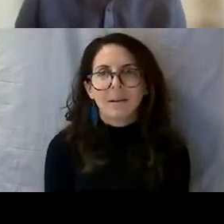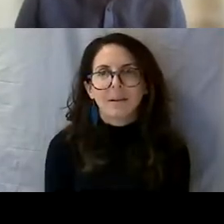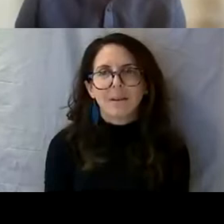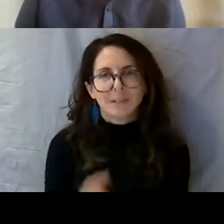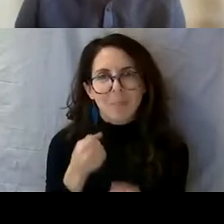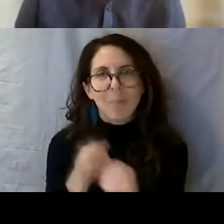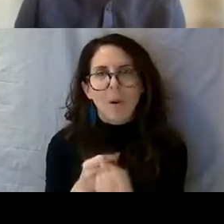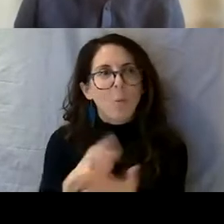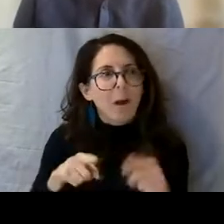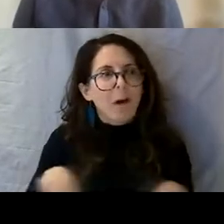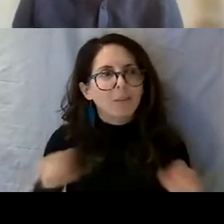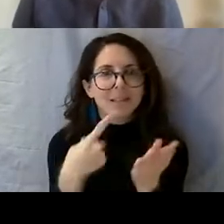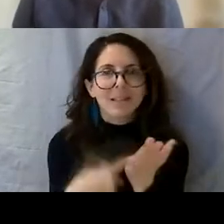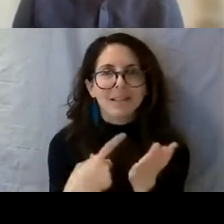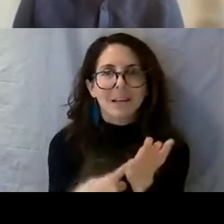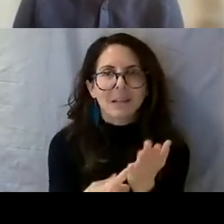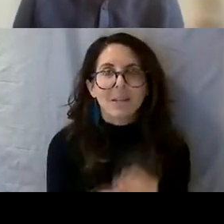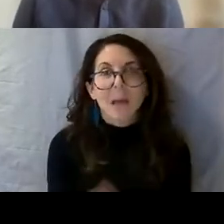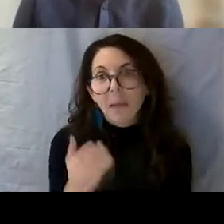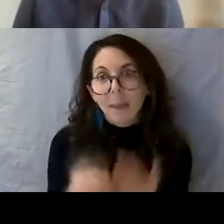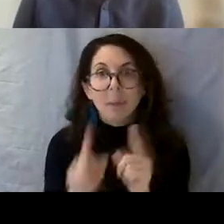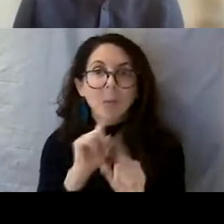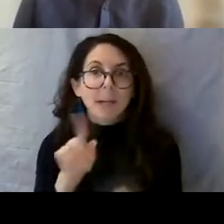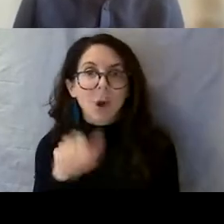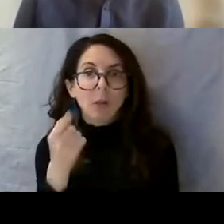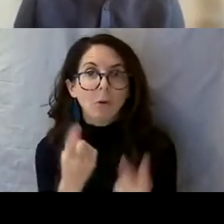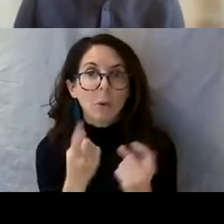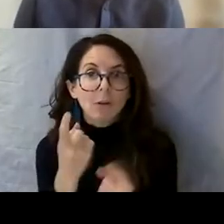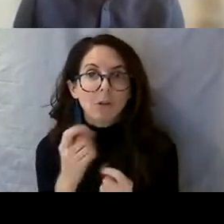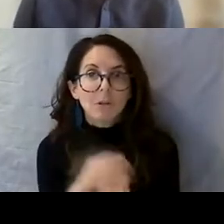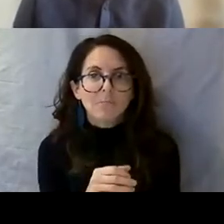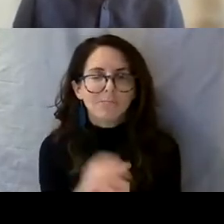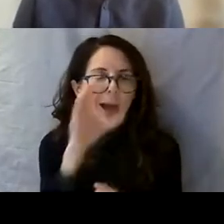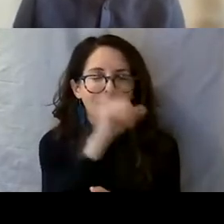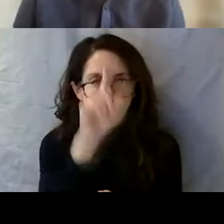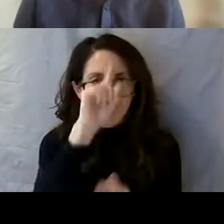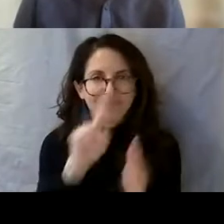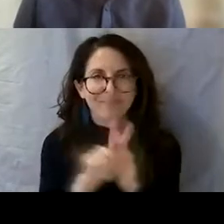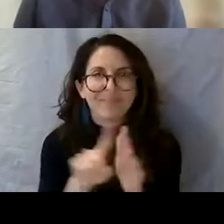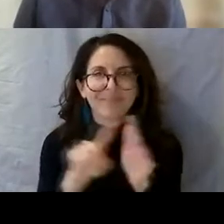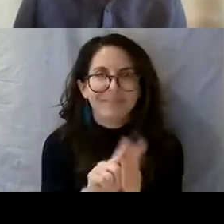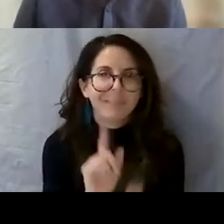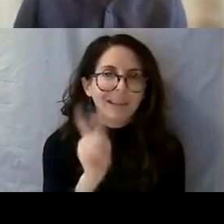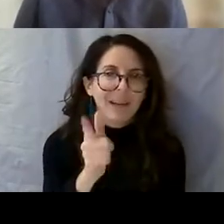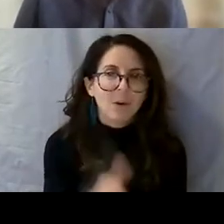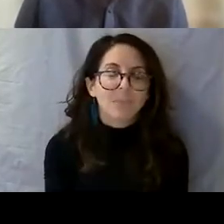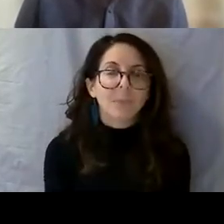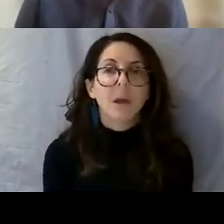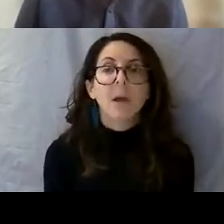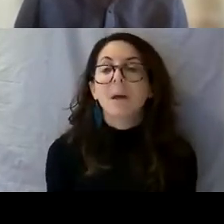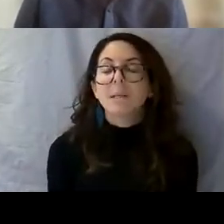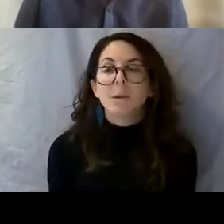talking today and to deal with other questions, which will certainly come your way over the year ahead. So cheers